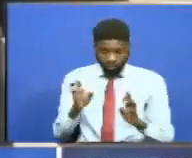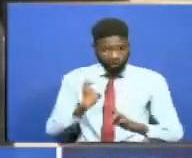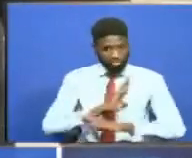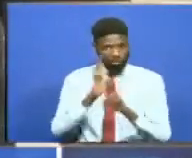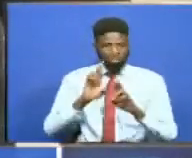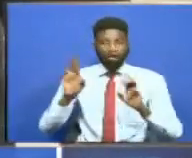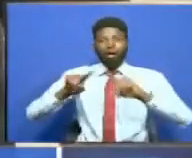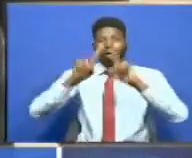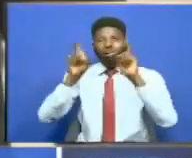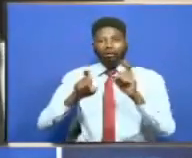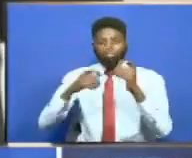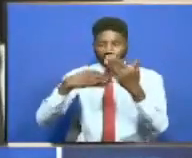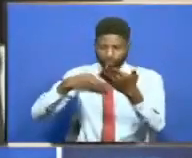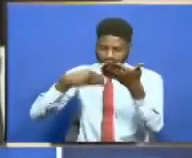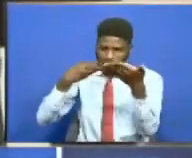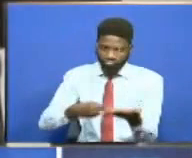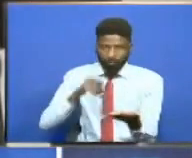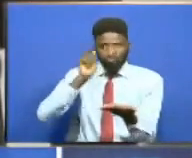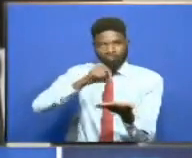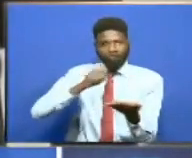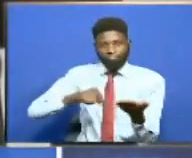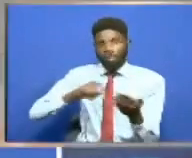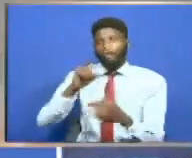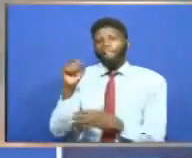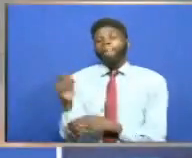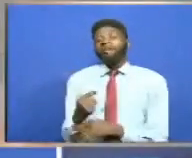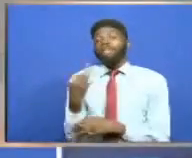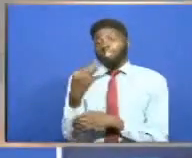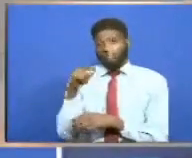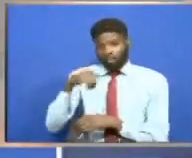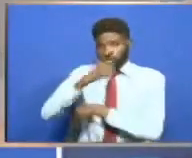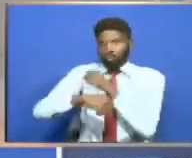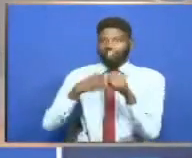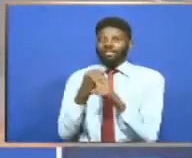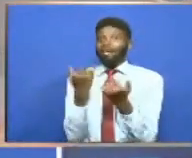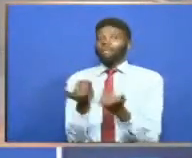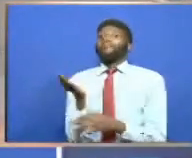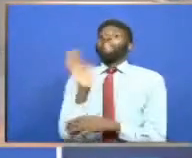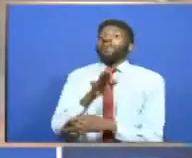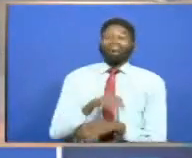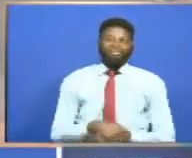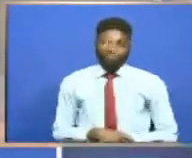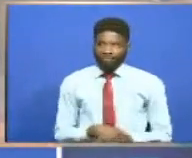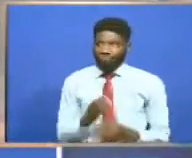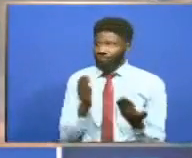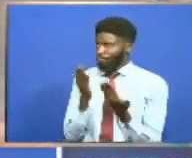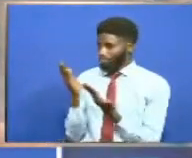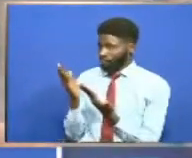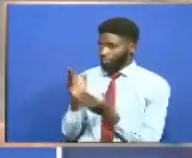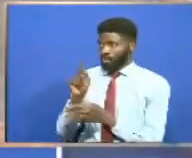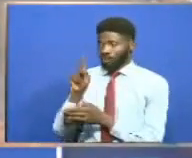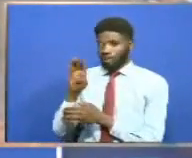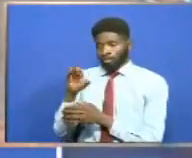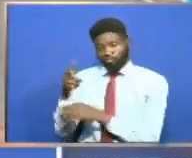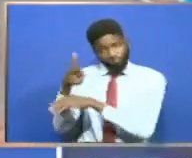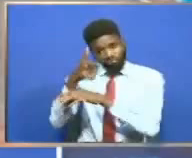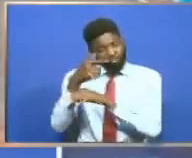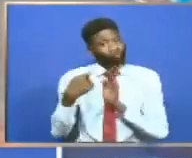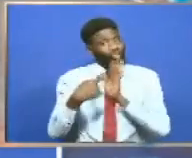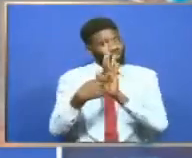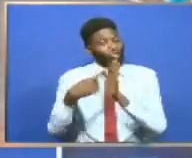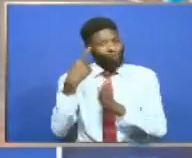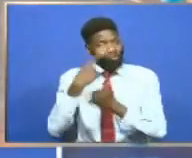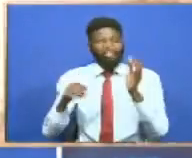their examinations in March this year reporting back. A spot check by KBC Channel 1 indicated that the institution